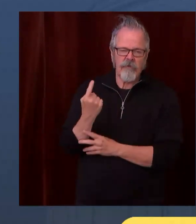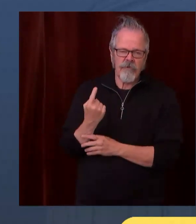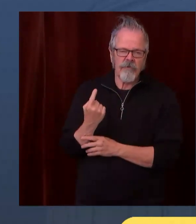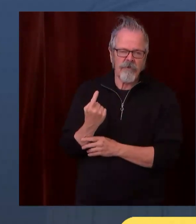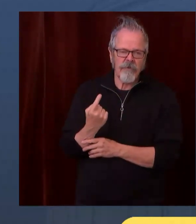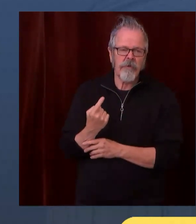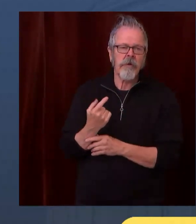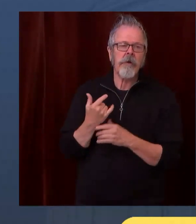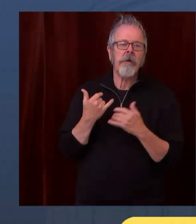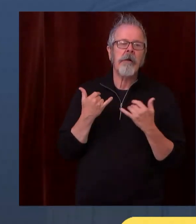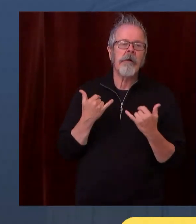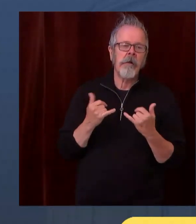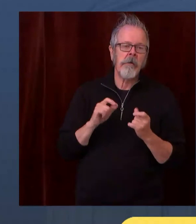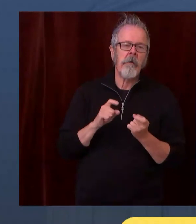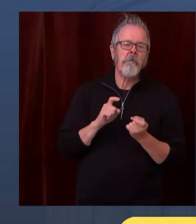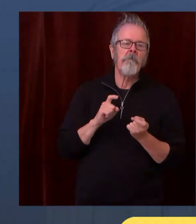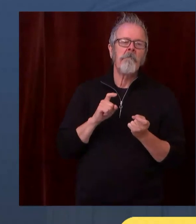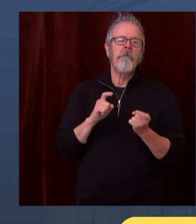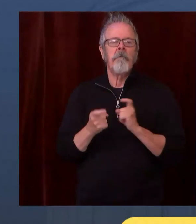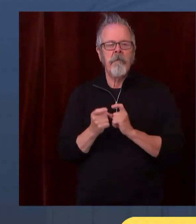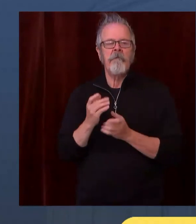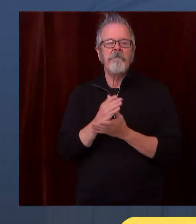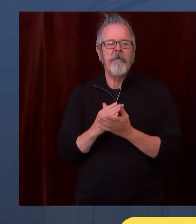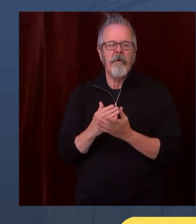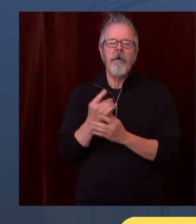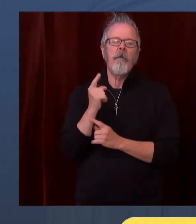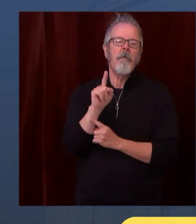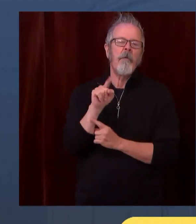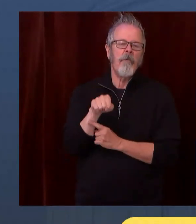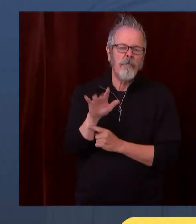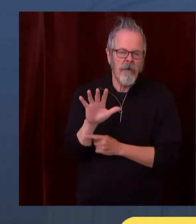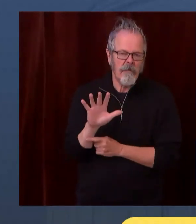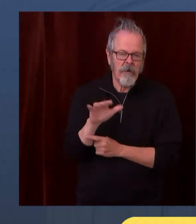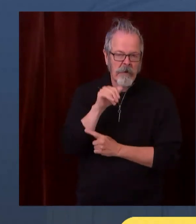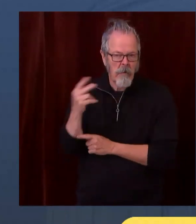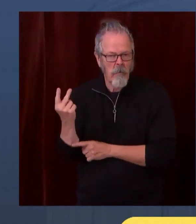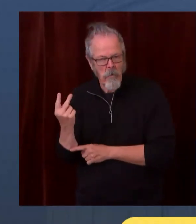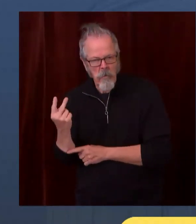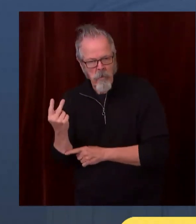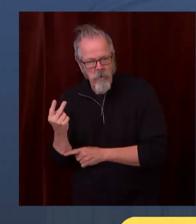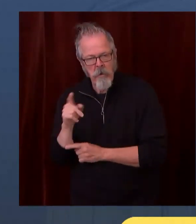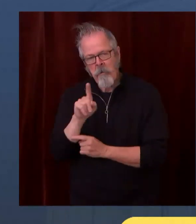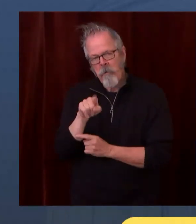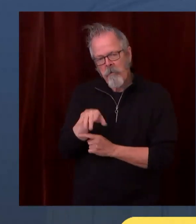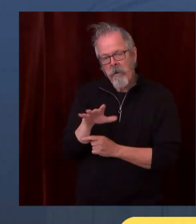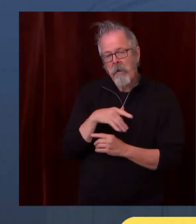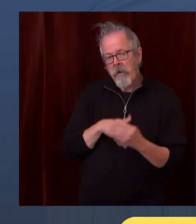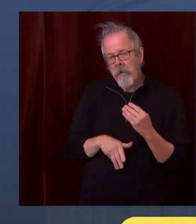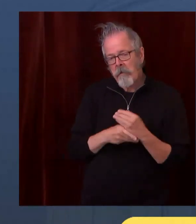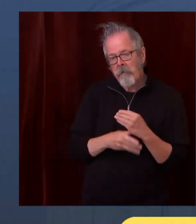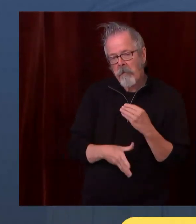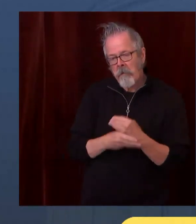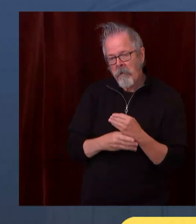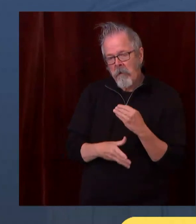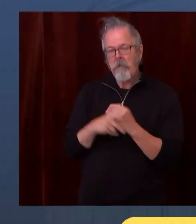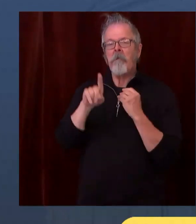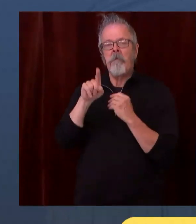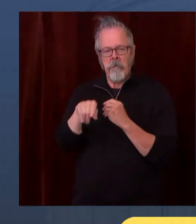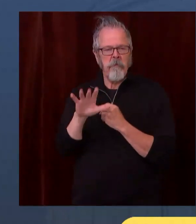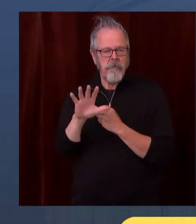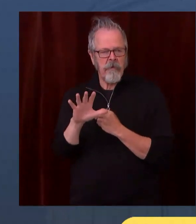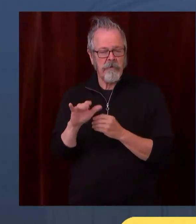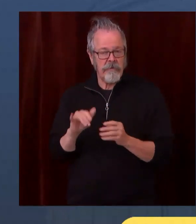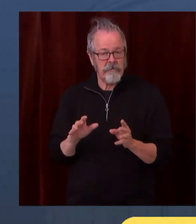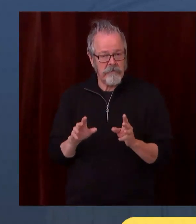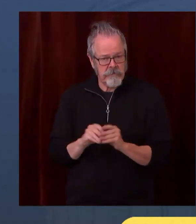to try and get to a place where we can get them all on the same sort of modified phase. There are different things that are